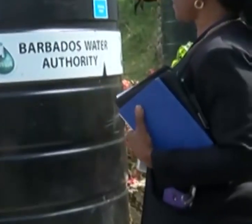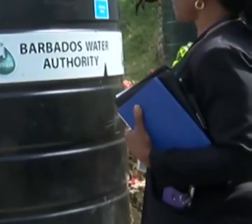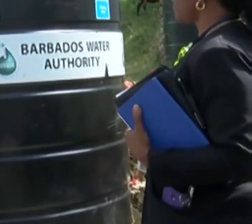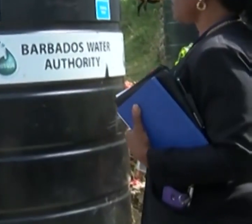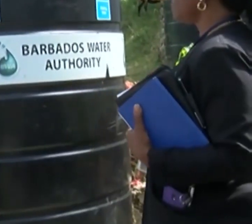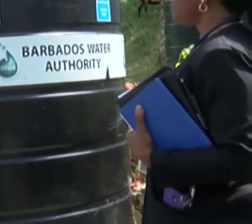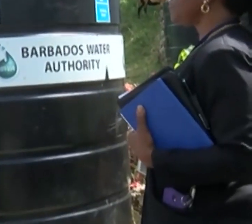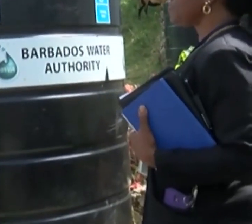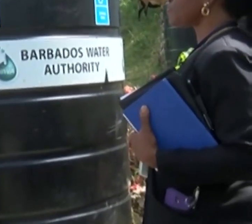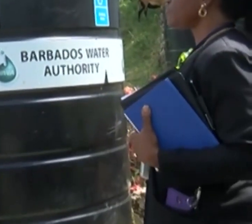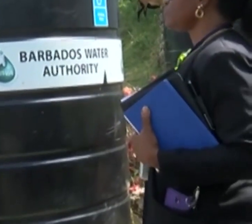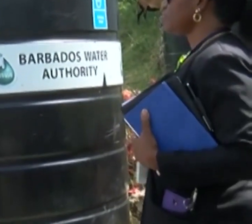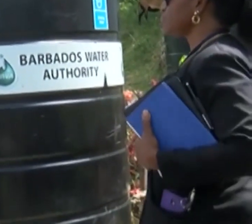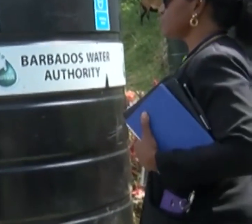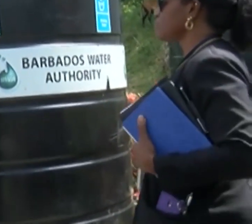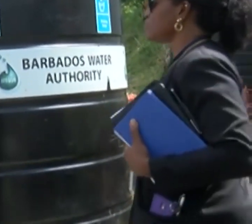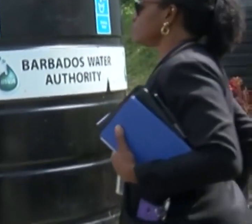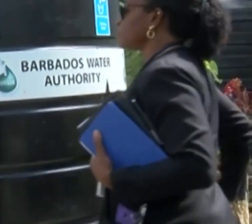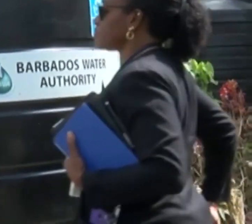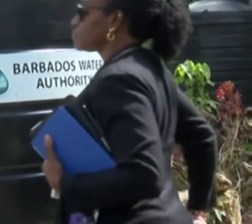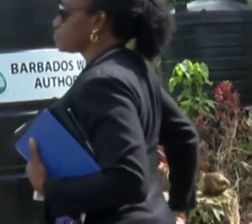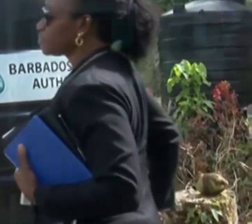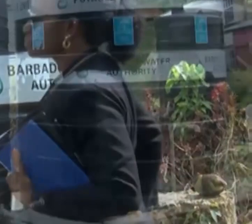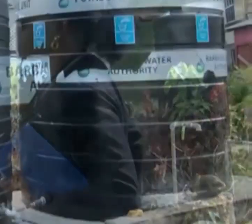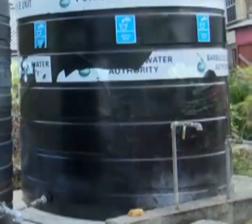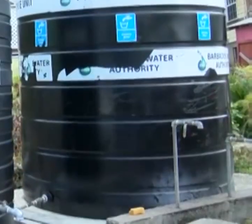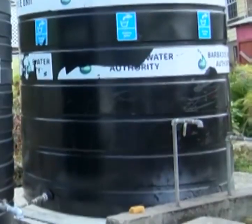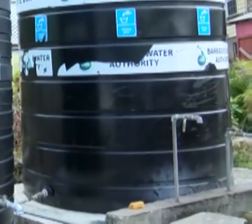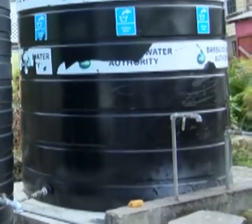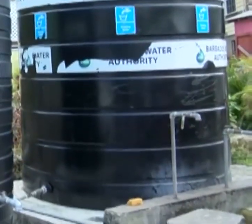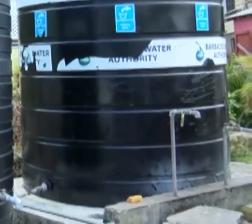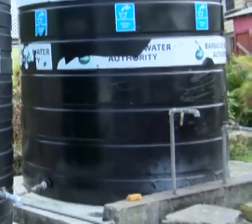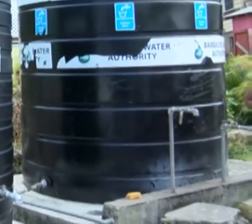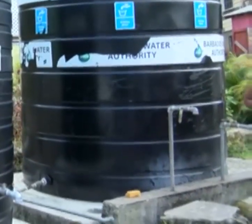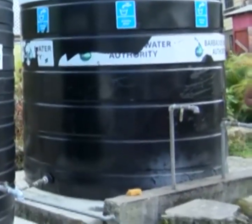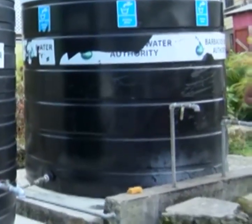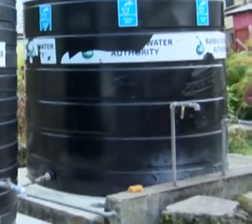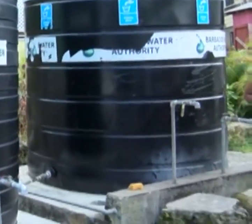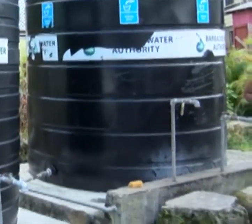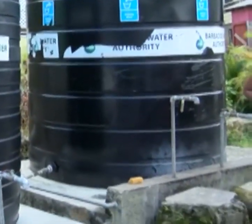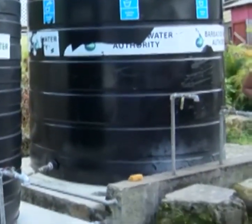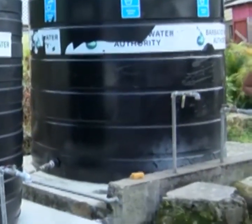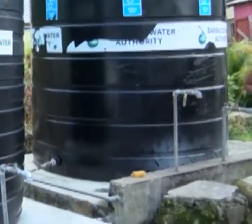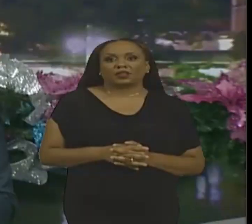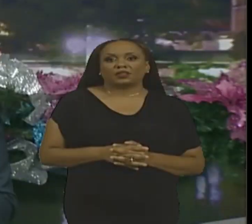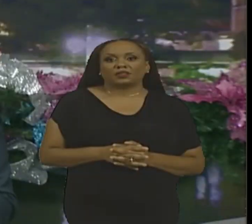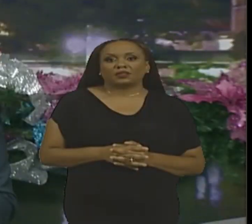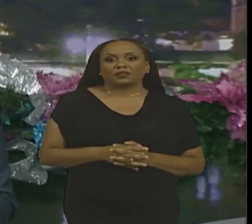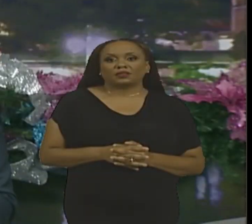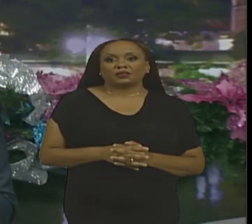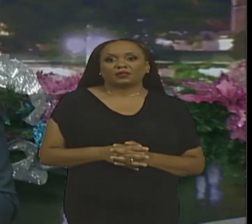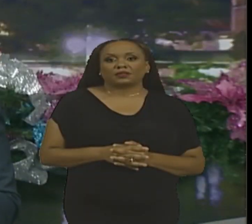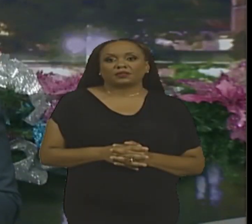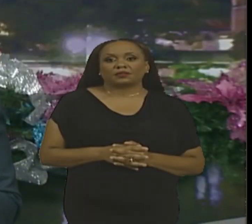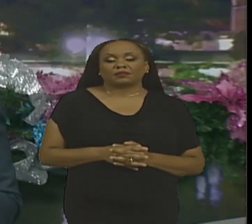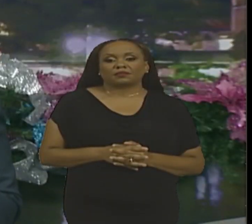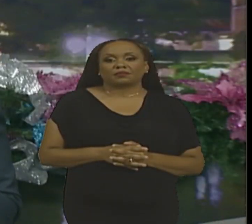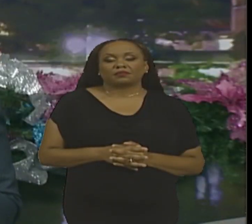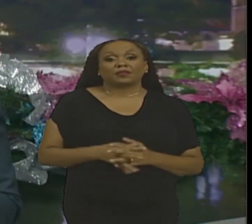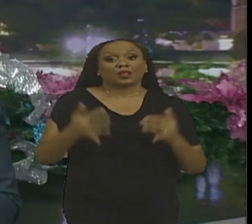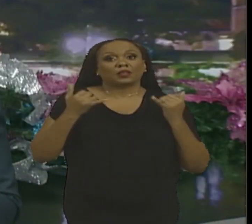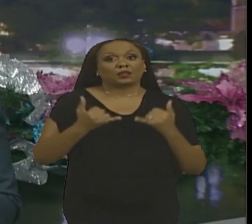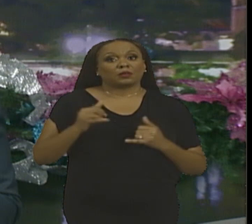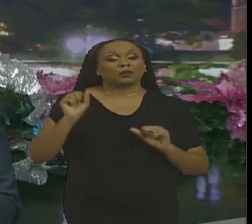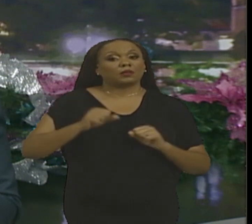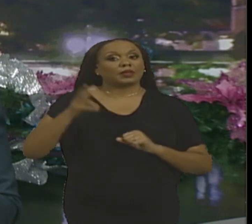of 36 tanks are expected to be installed by Christmas. Lorna Jones, CBC News. Thanks, Lorna.